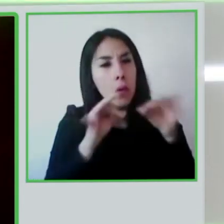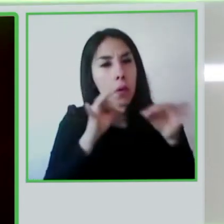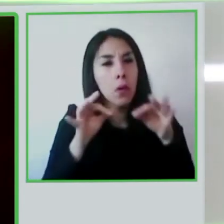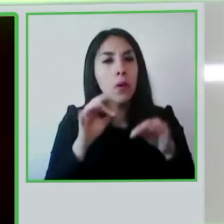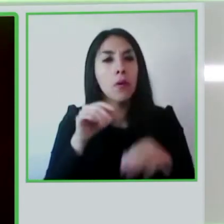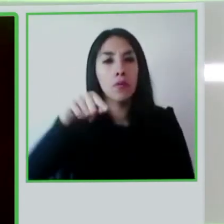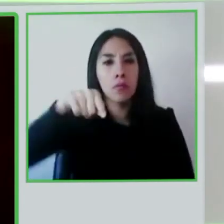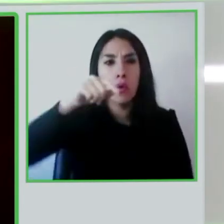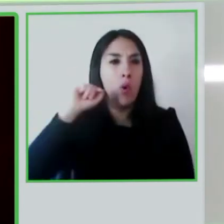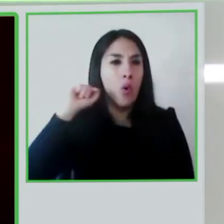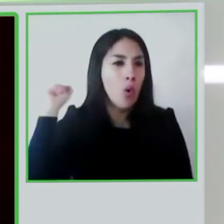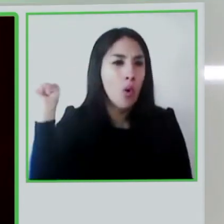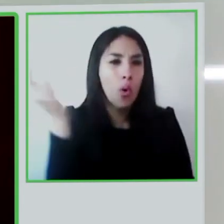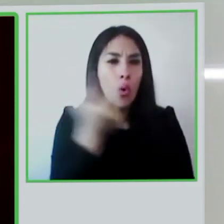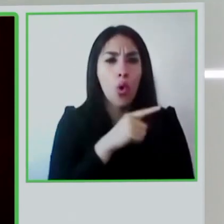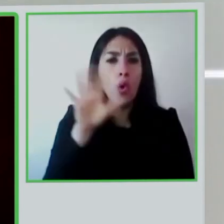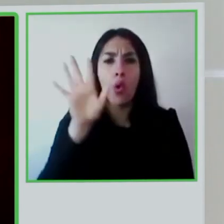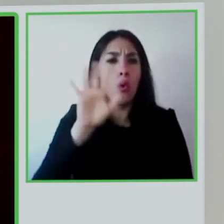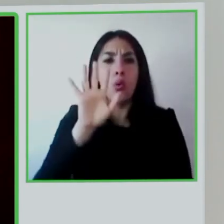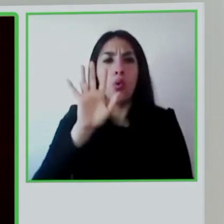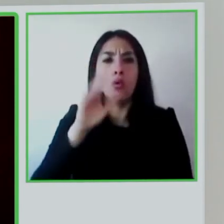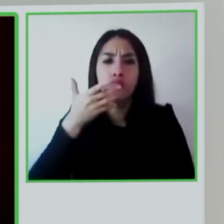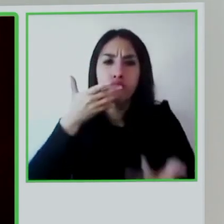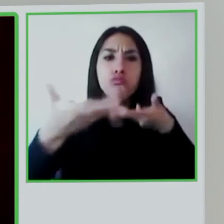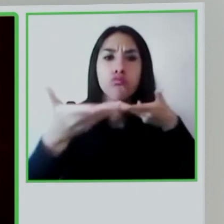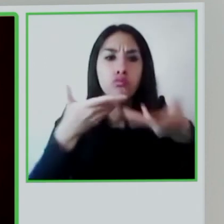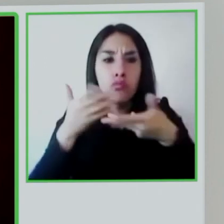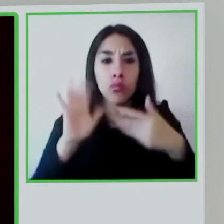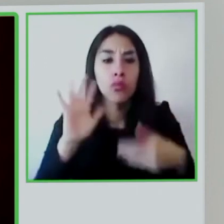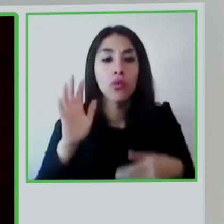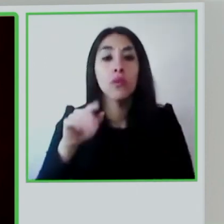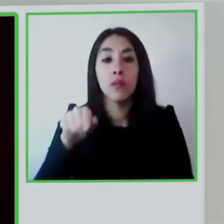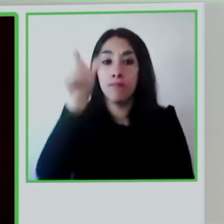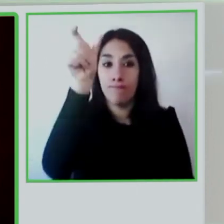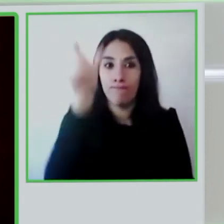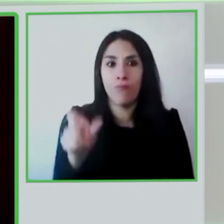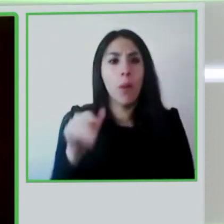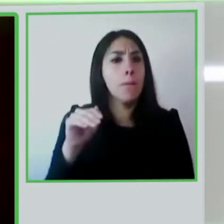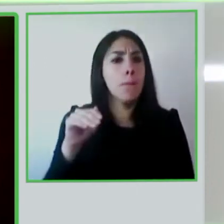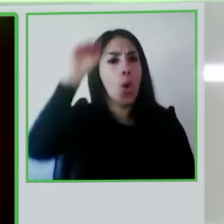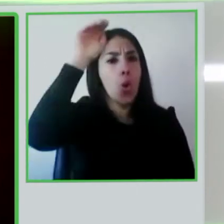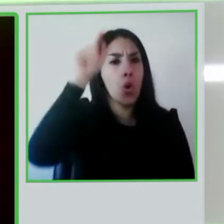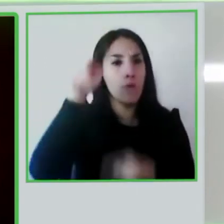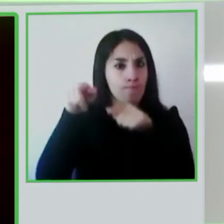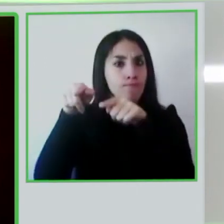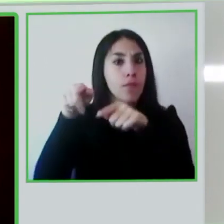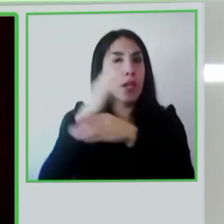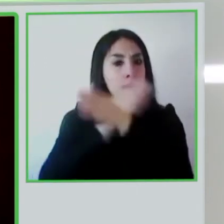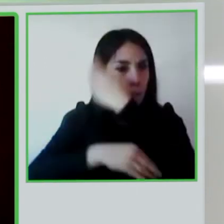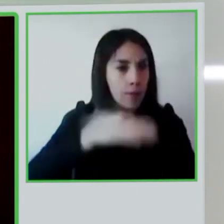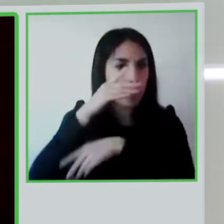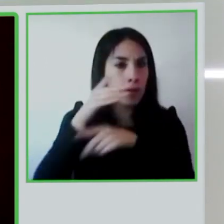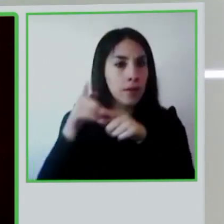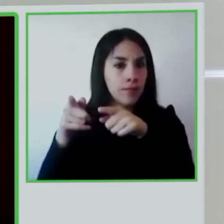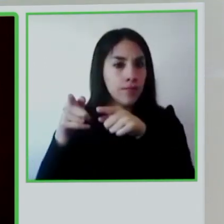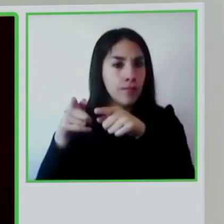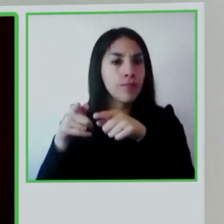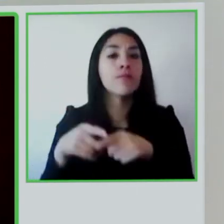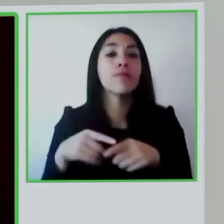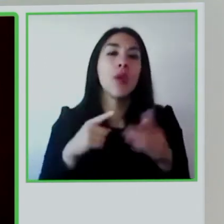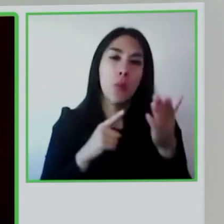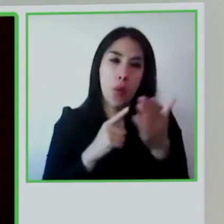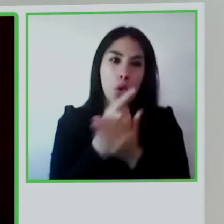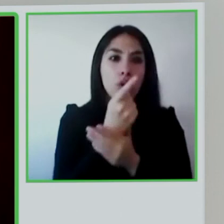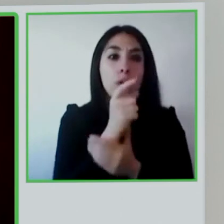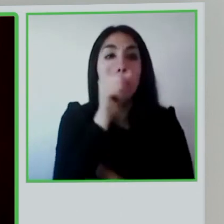to talk to the clients and customers of disability. They're losing opportunities of the people who wants to